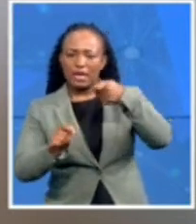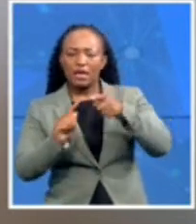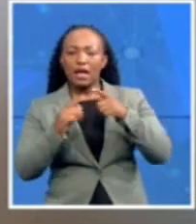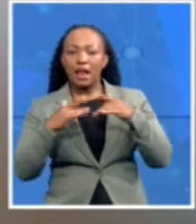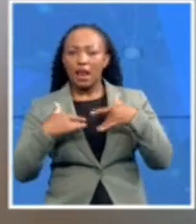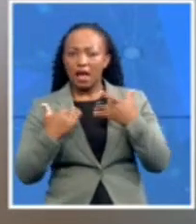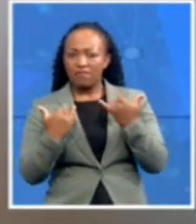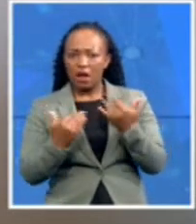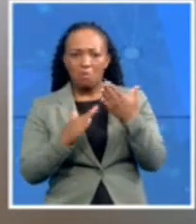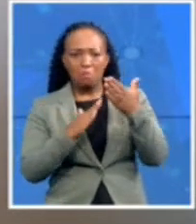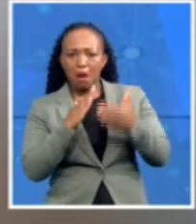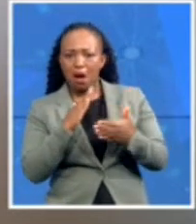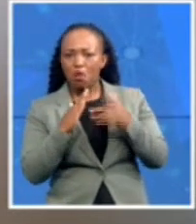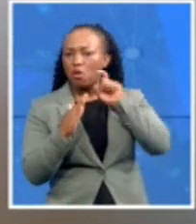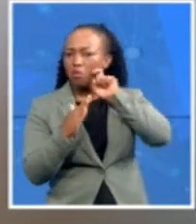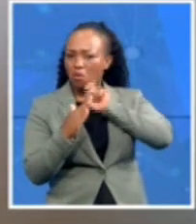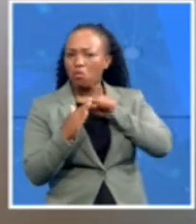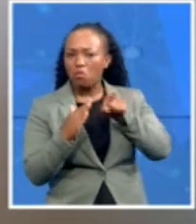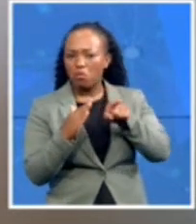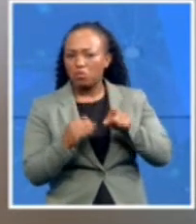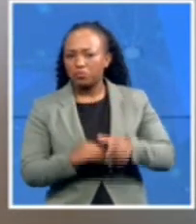We are